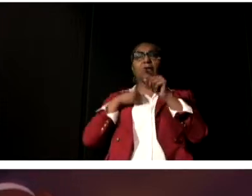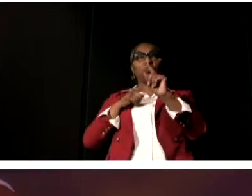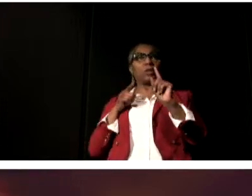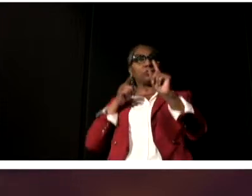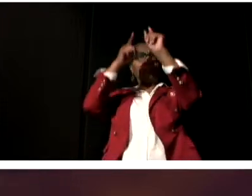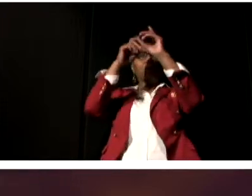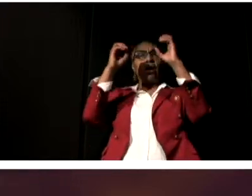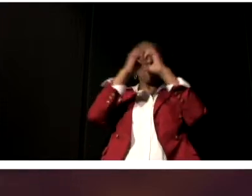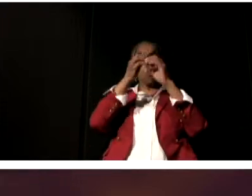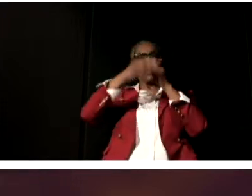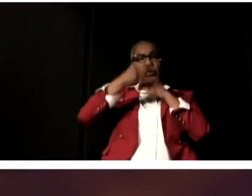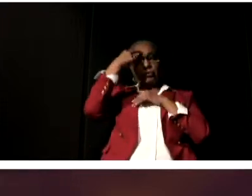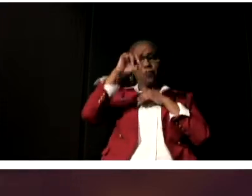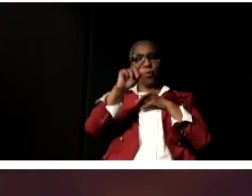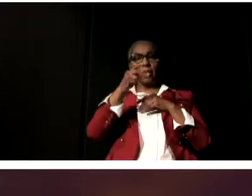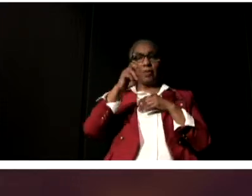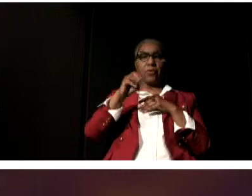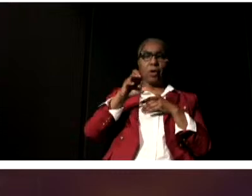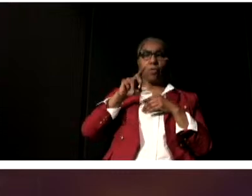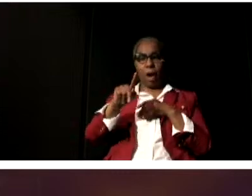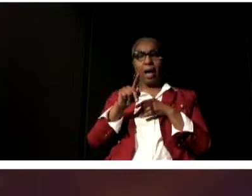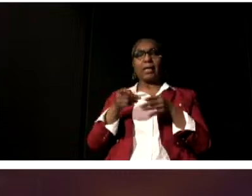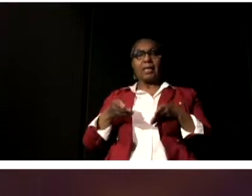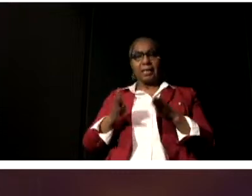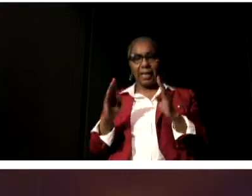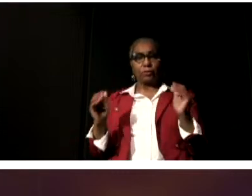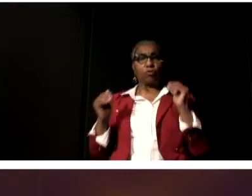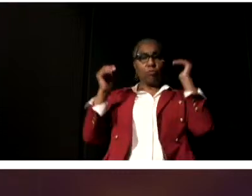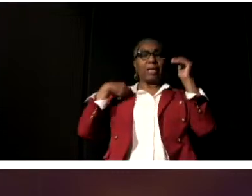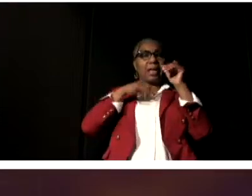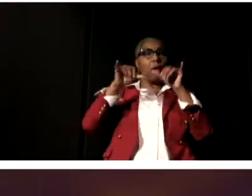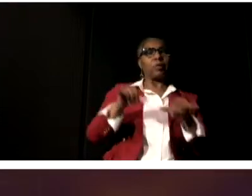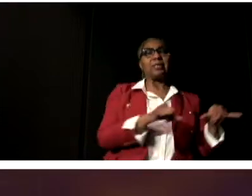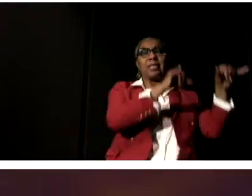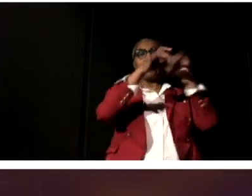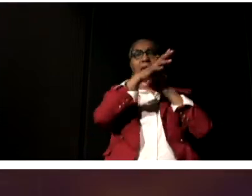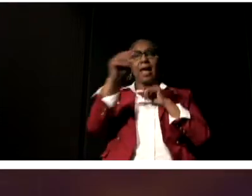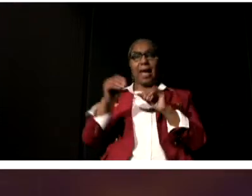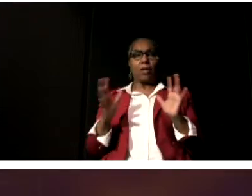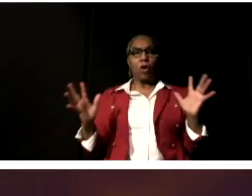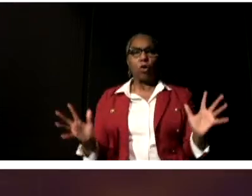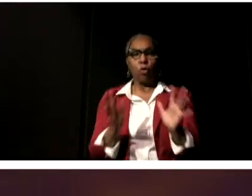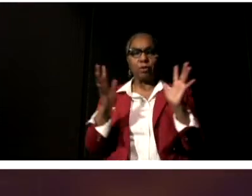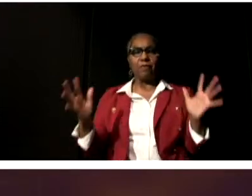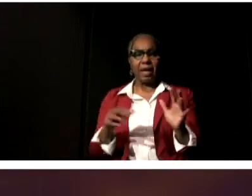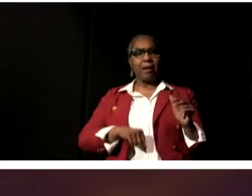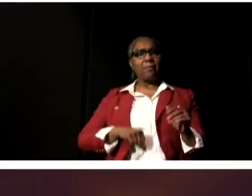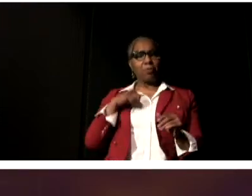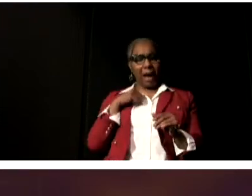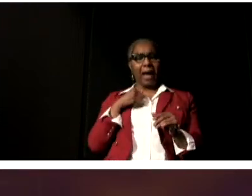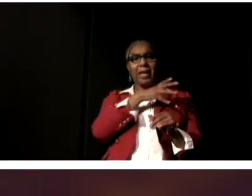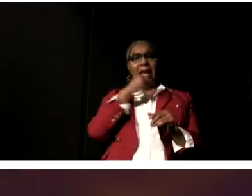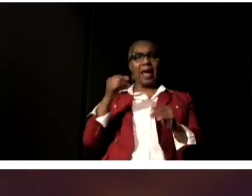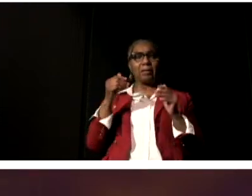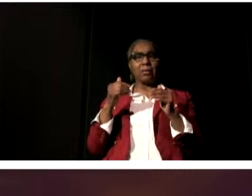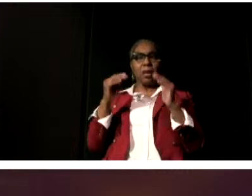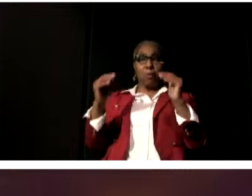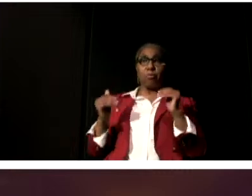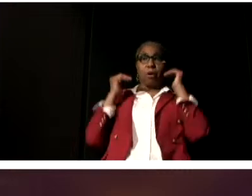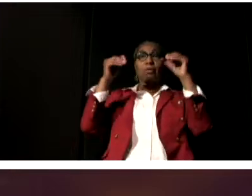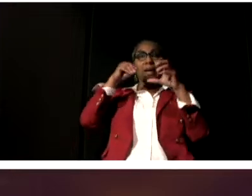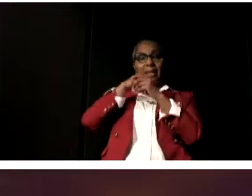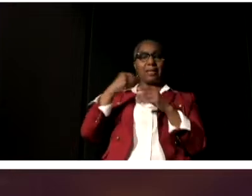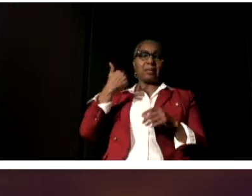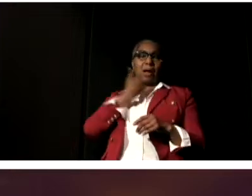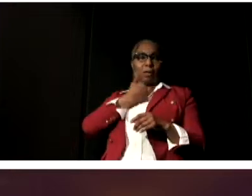more results for the Rock, let's raise our standards and cultivate a sense of pride and progress within